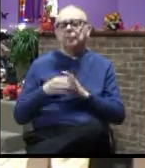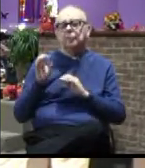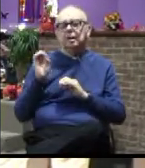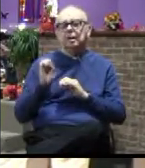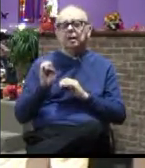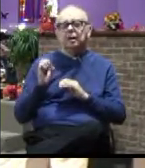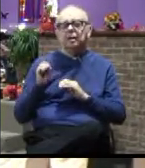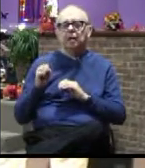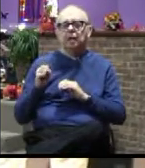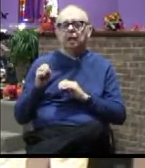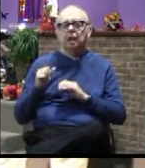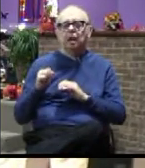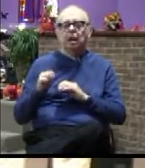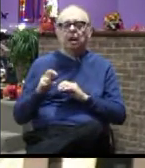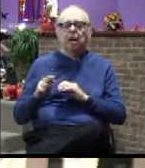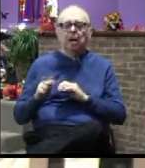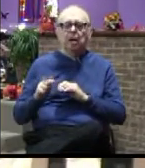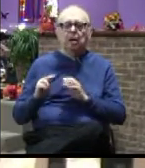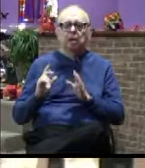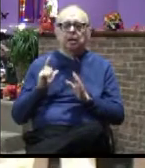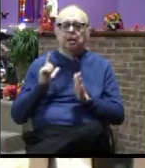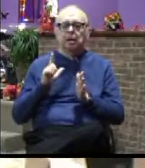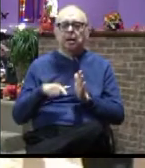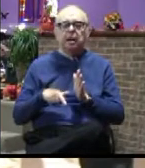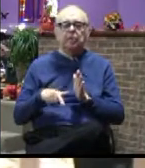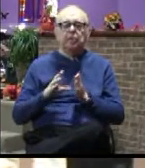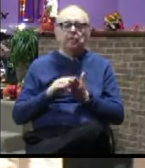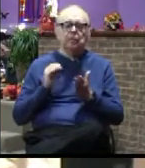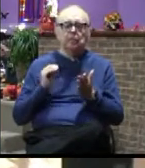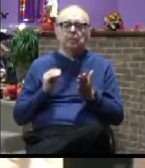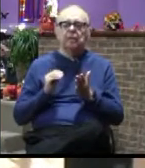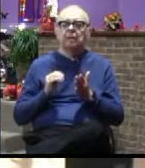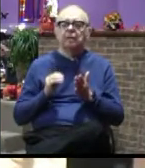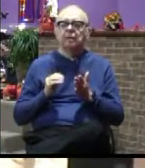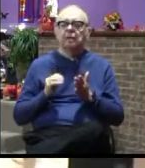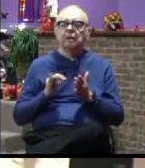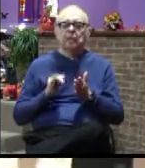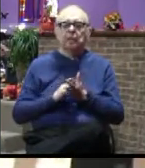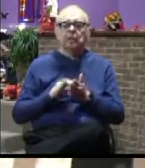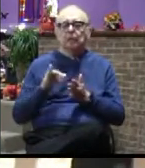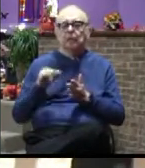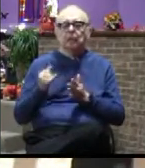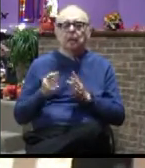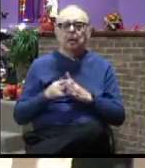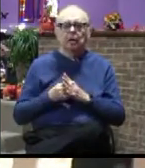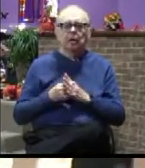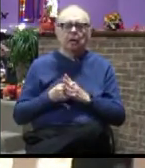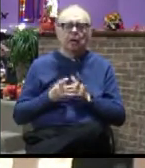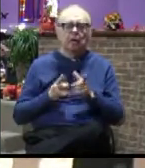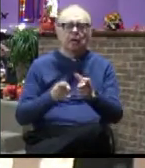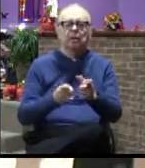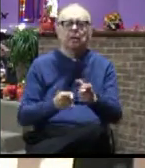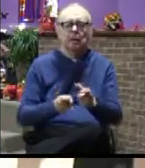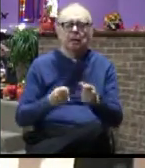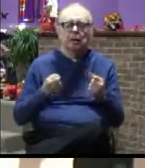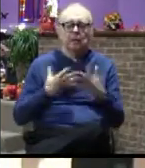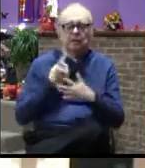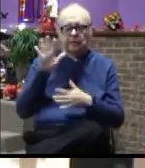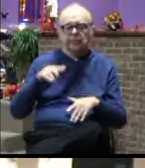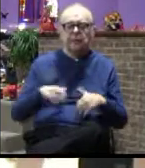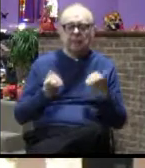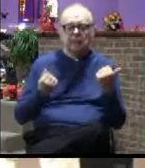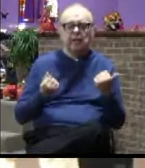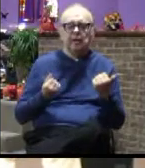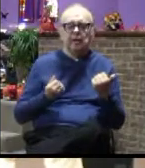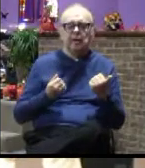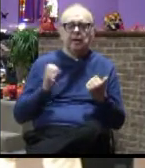Esau. You'll find later on that Jacob started running because he was afraid for